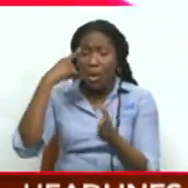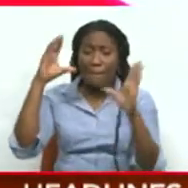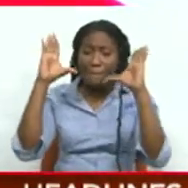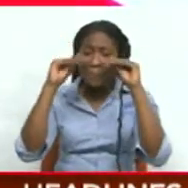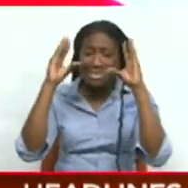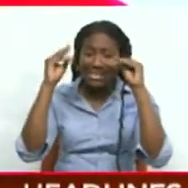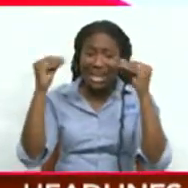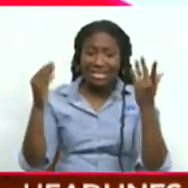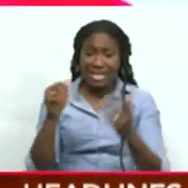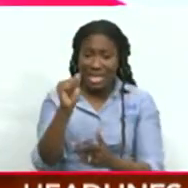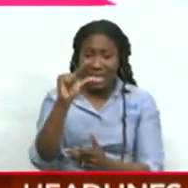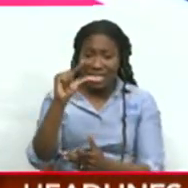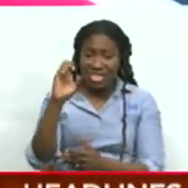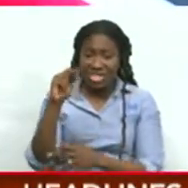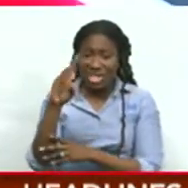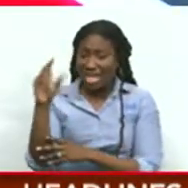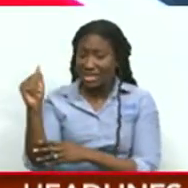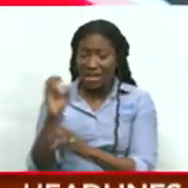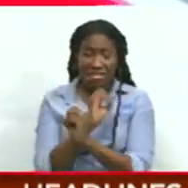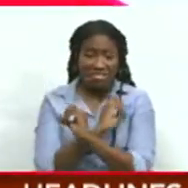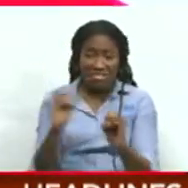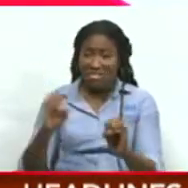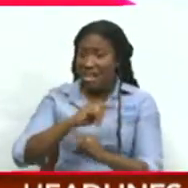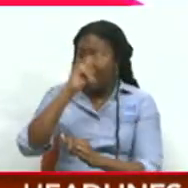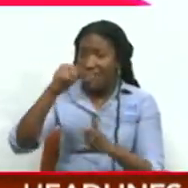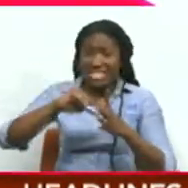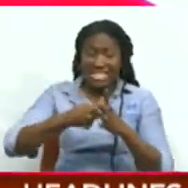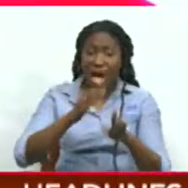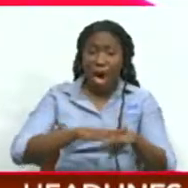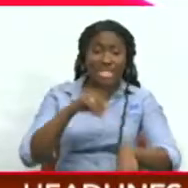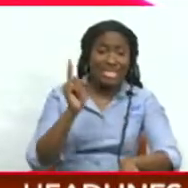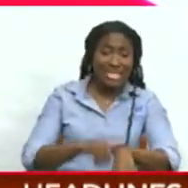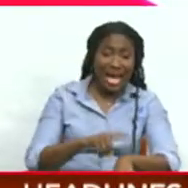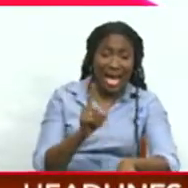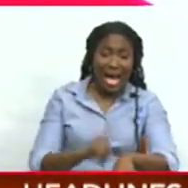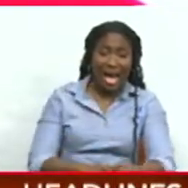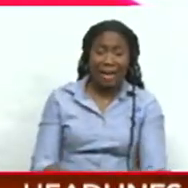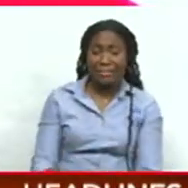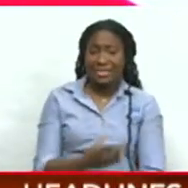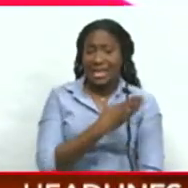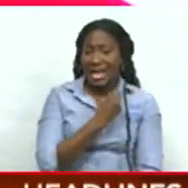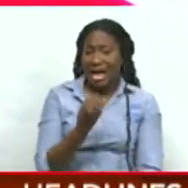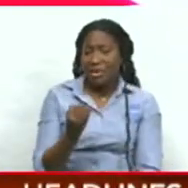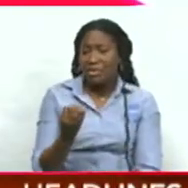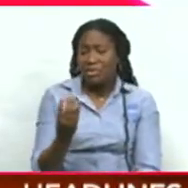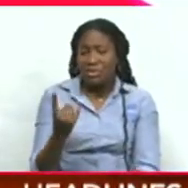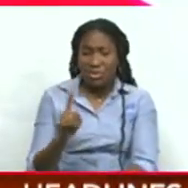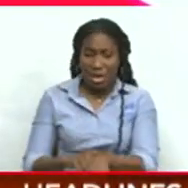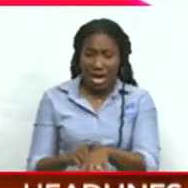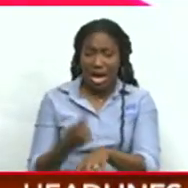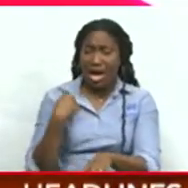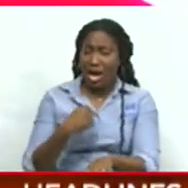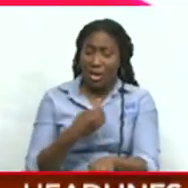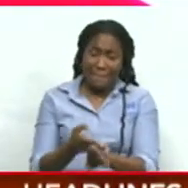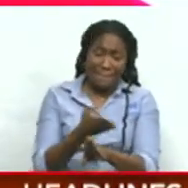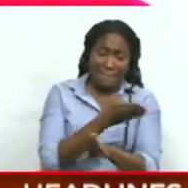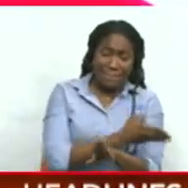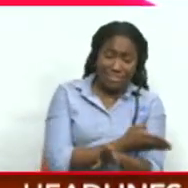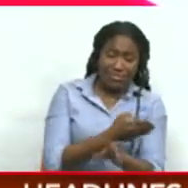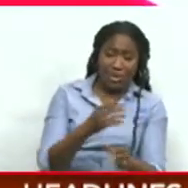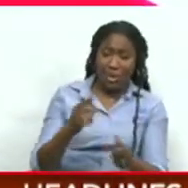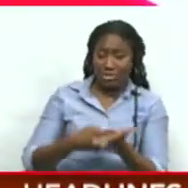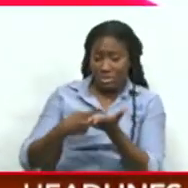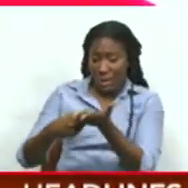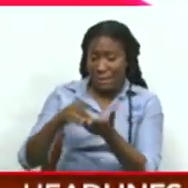Nothing starts on time. Very rarely do we meet before debating bills or matters affecting